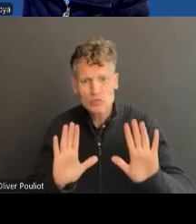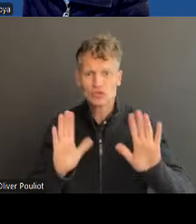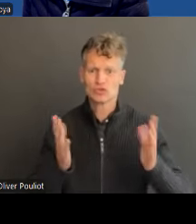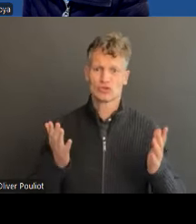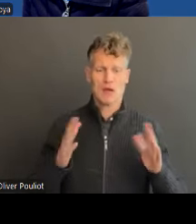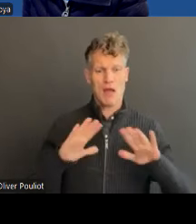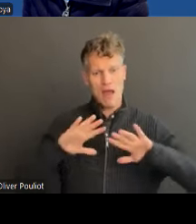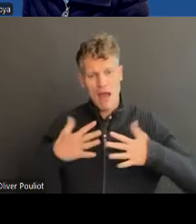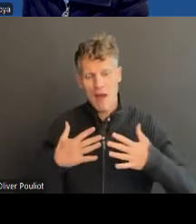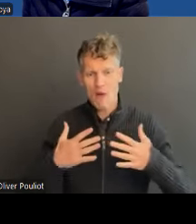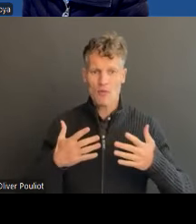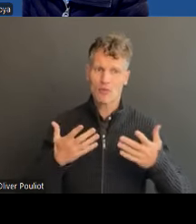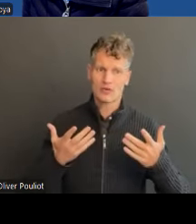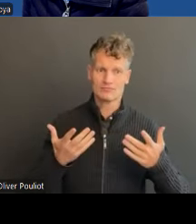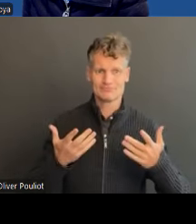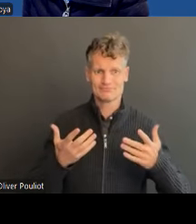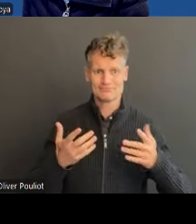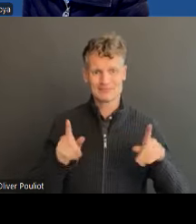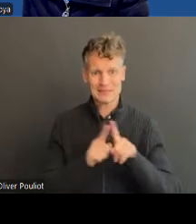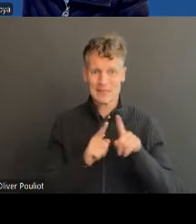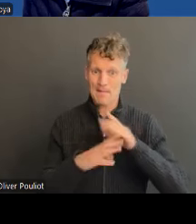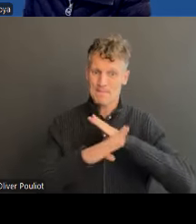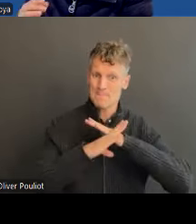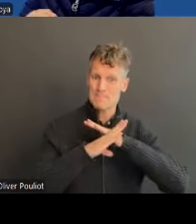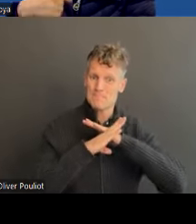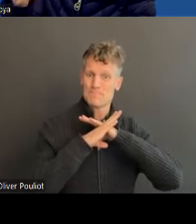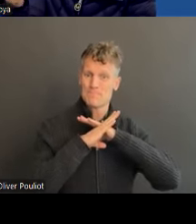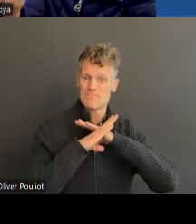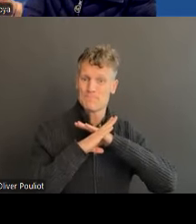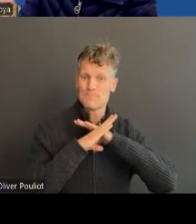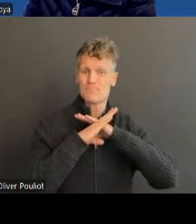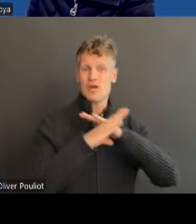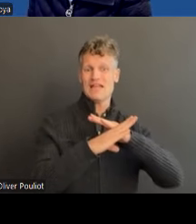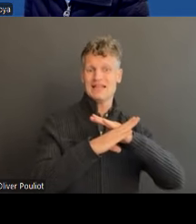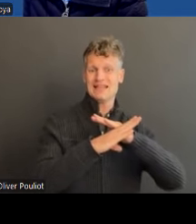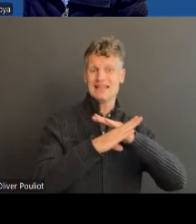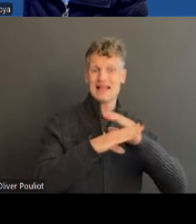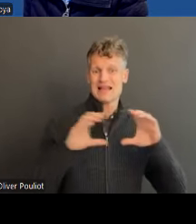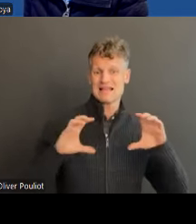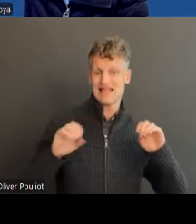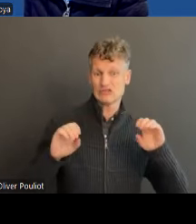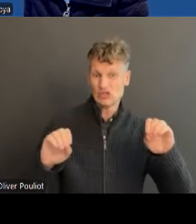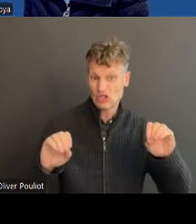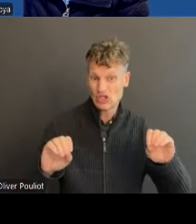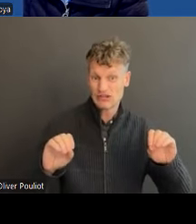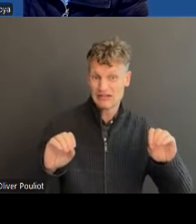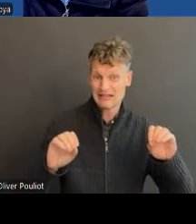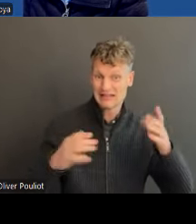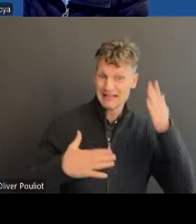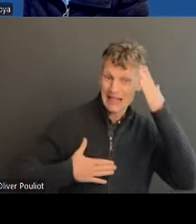implementation of preventive chemotherapy, for example, and how we move towards the community education,